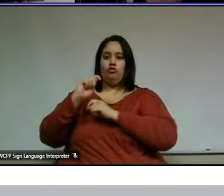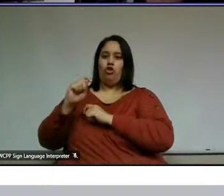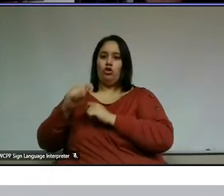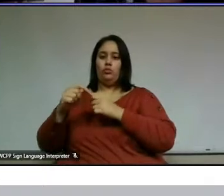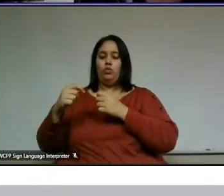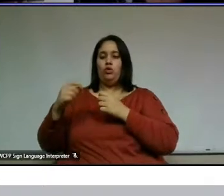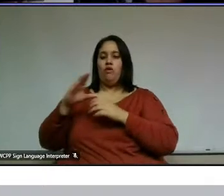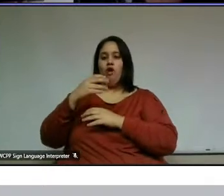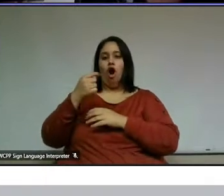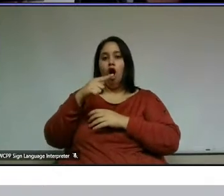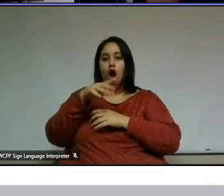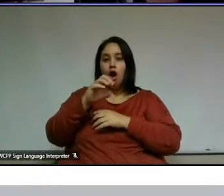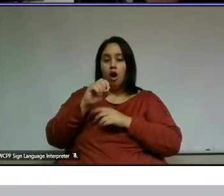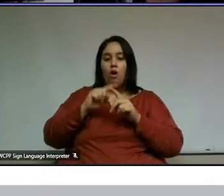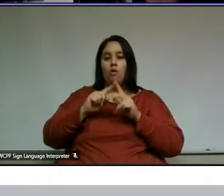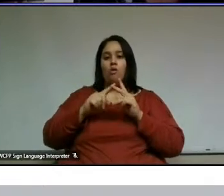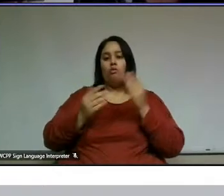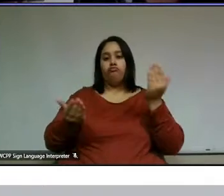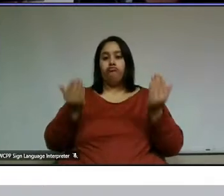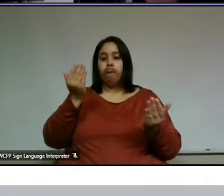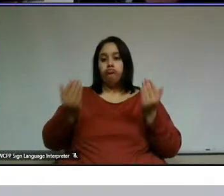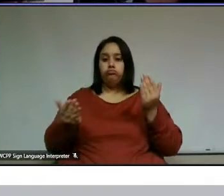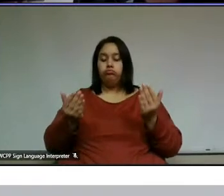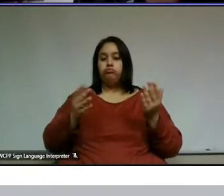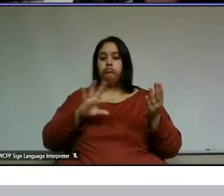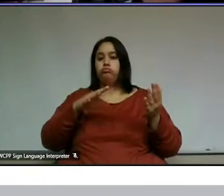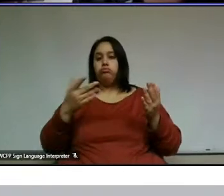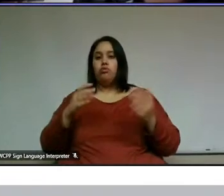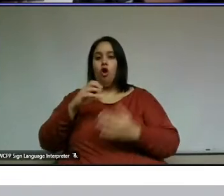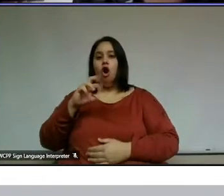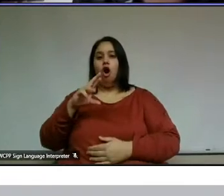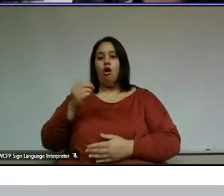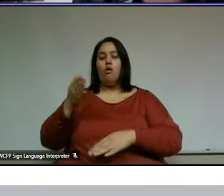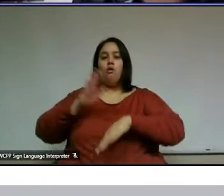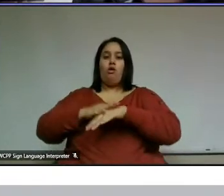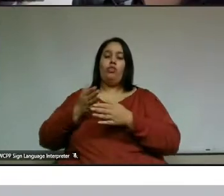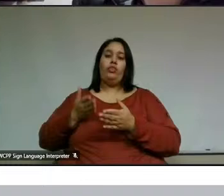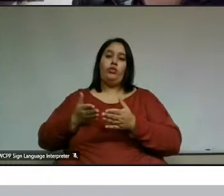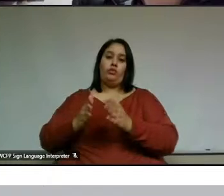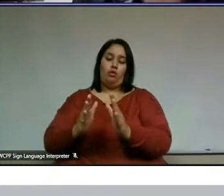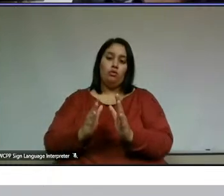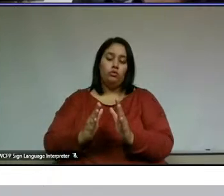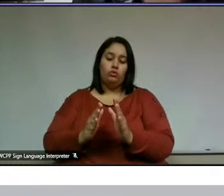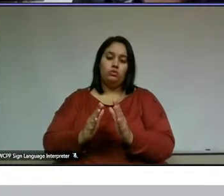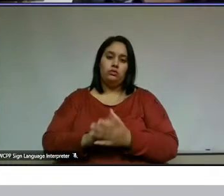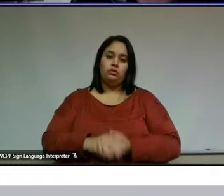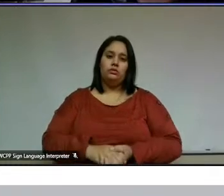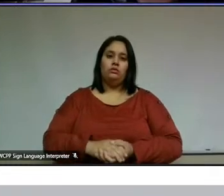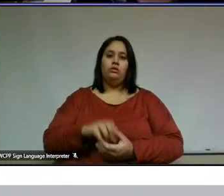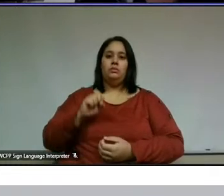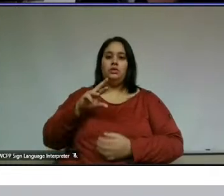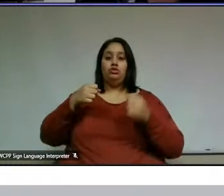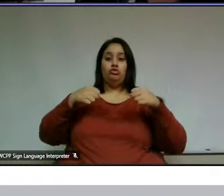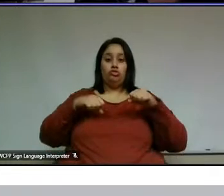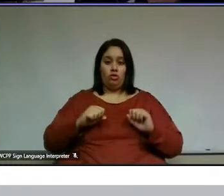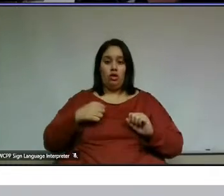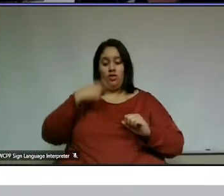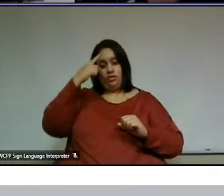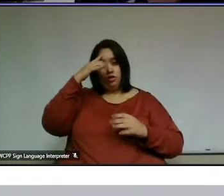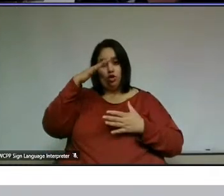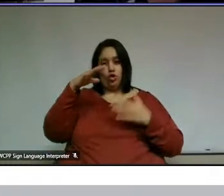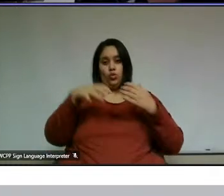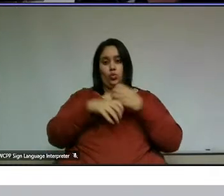cargo versus transport of cargo on the roads. Mr. Chair, I think that